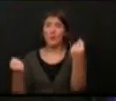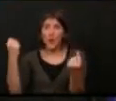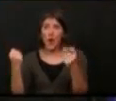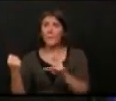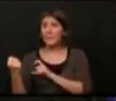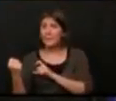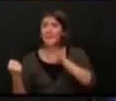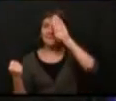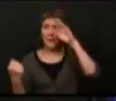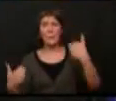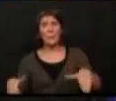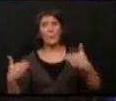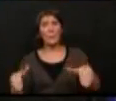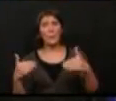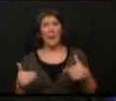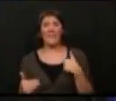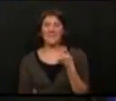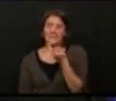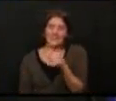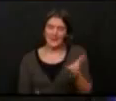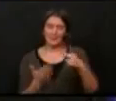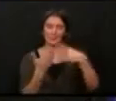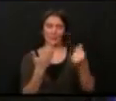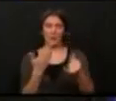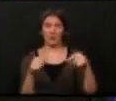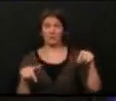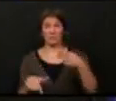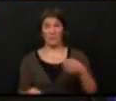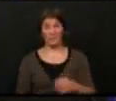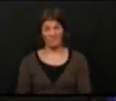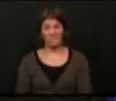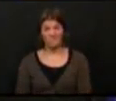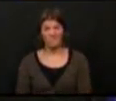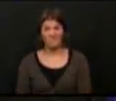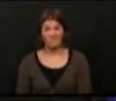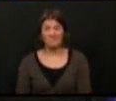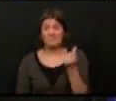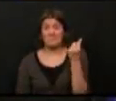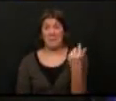We have a great many number of capital needs in this town.